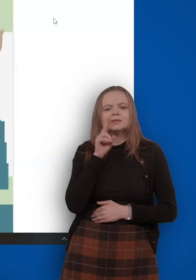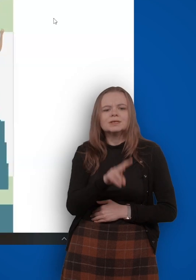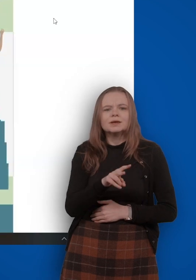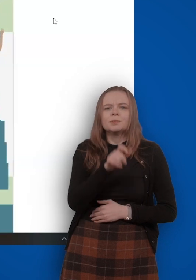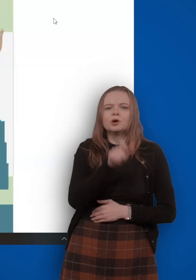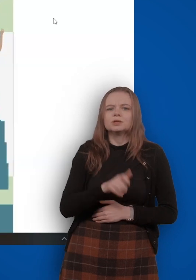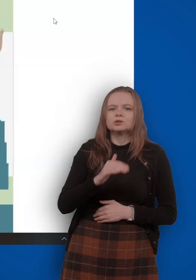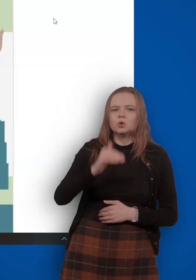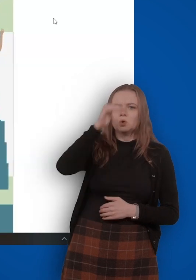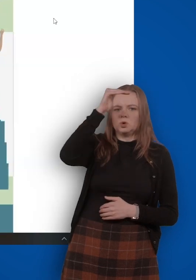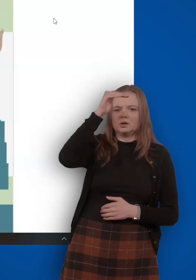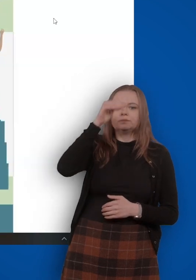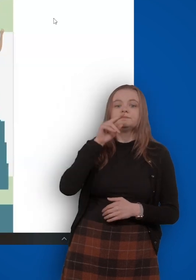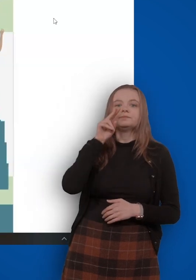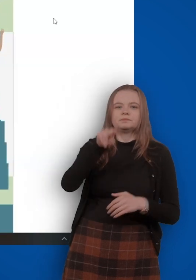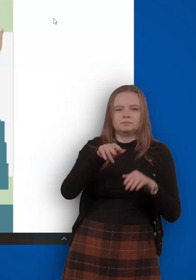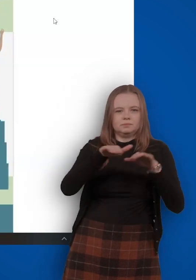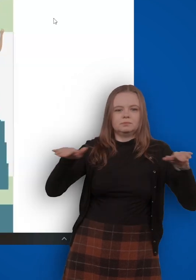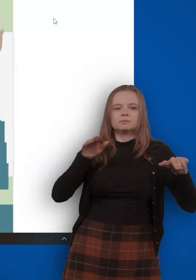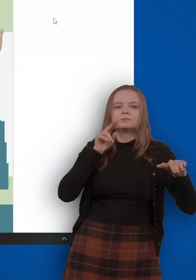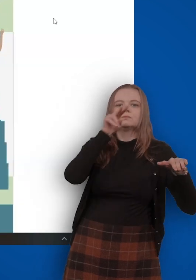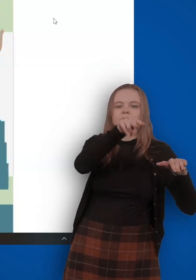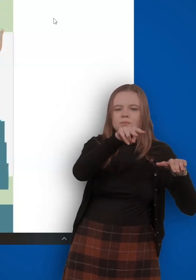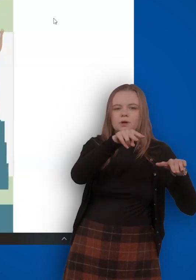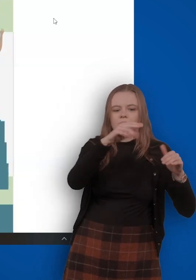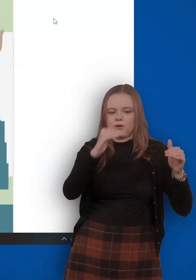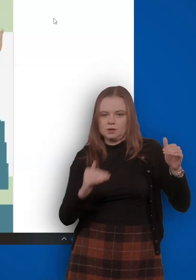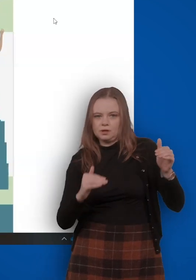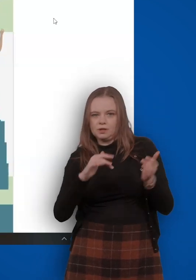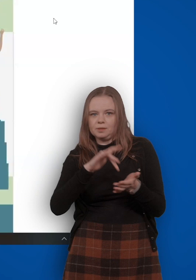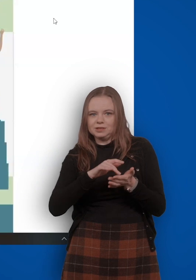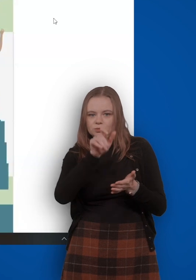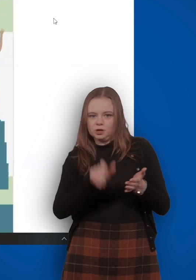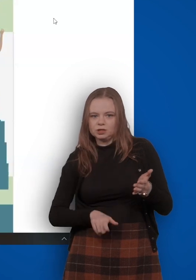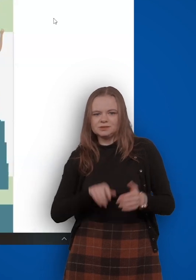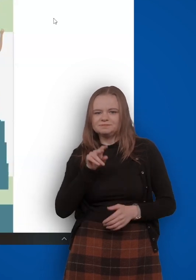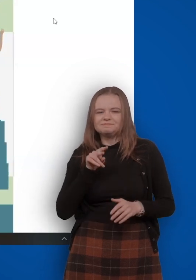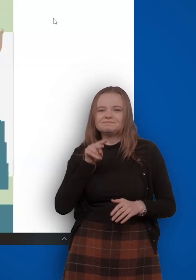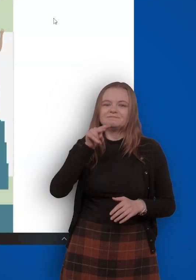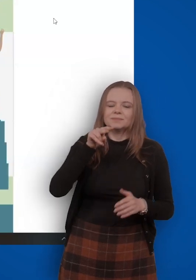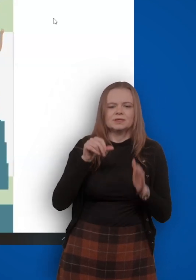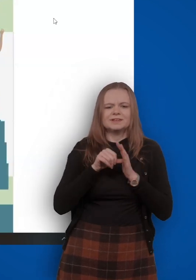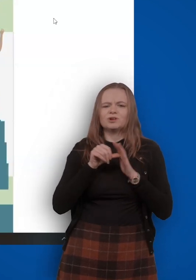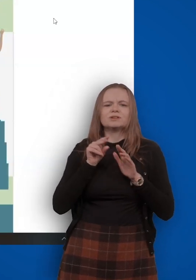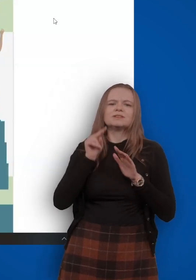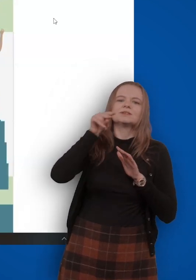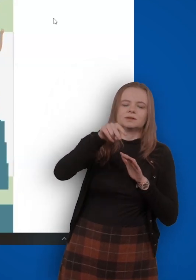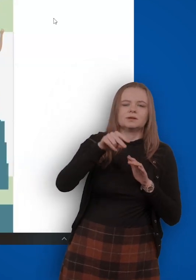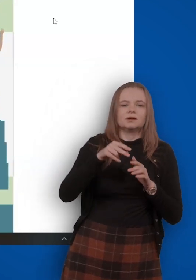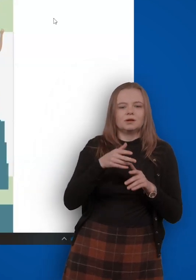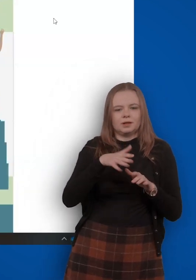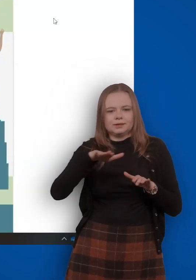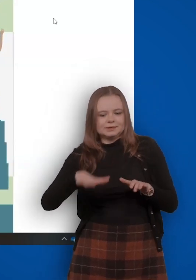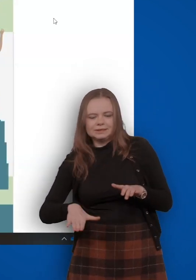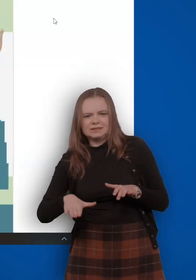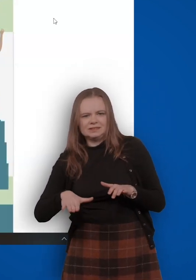tall person looking over a fence. Then the middle person is not quite able to see over the fence. And then the